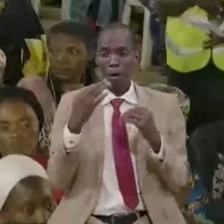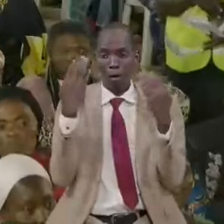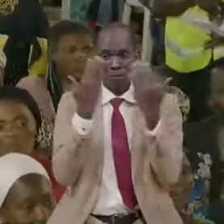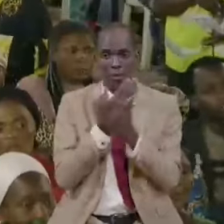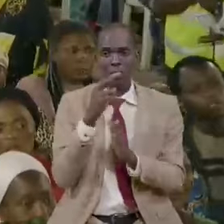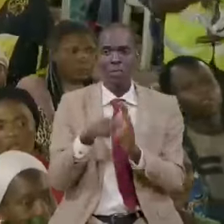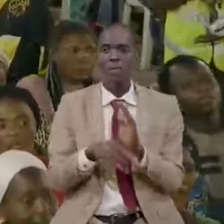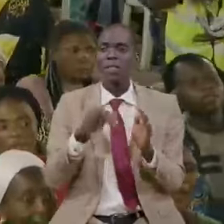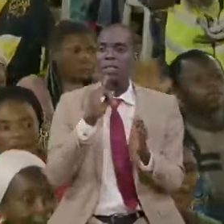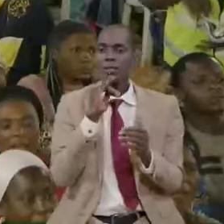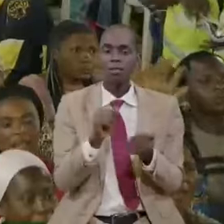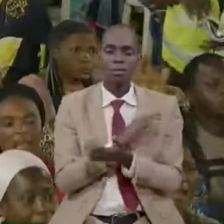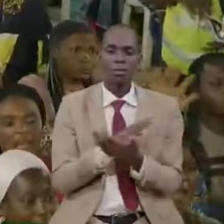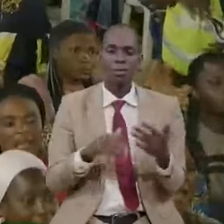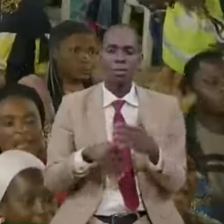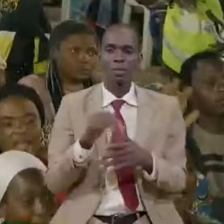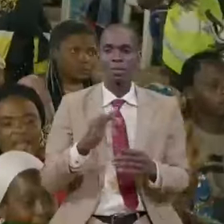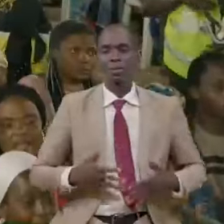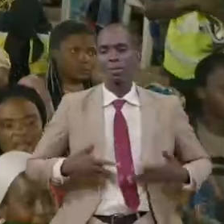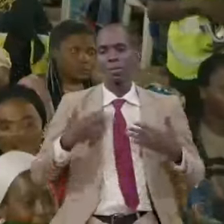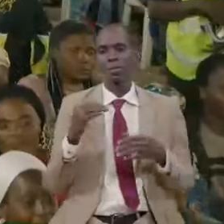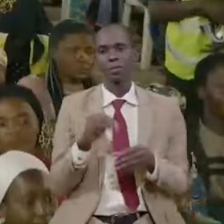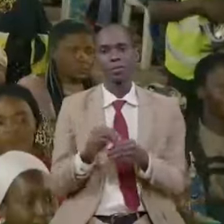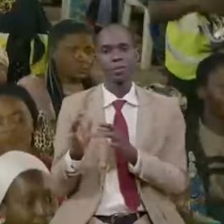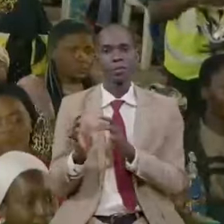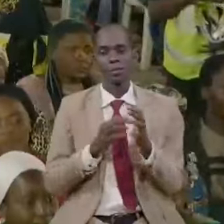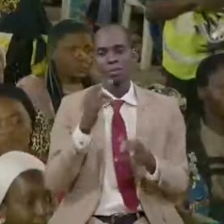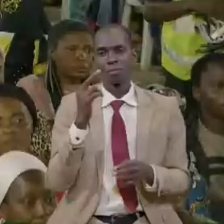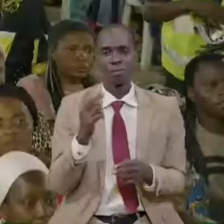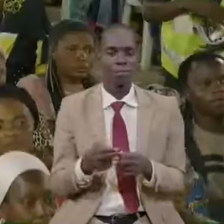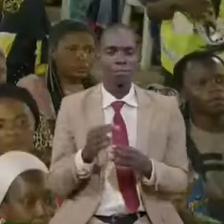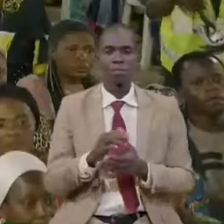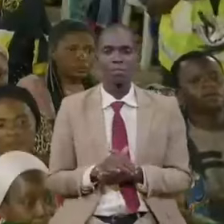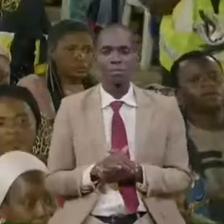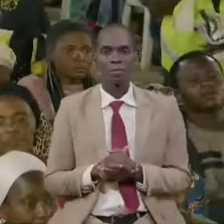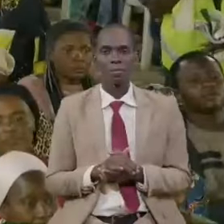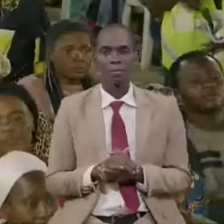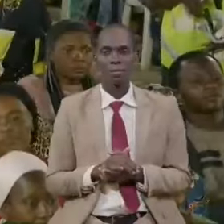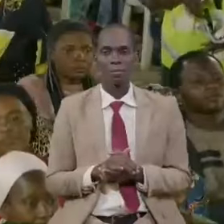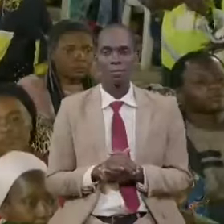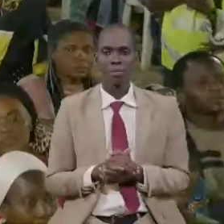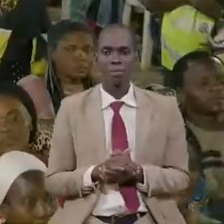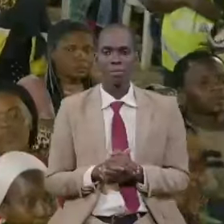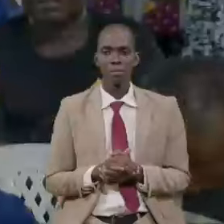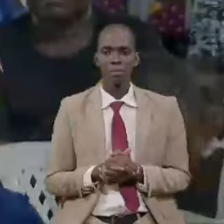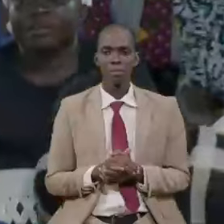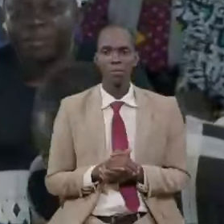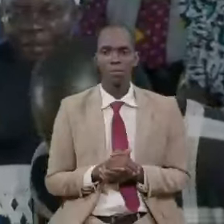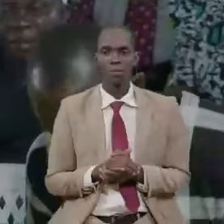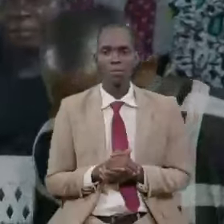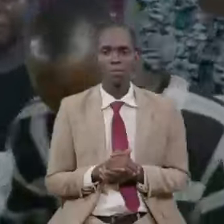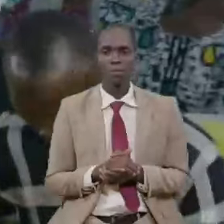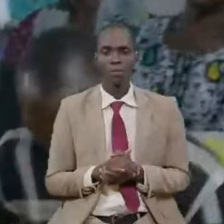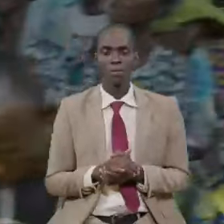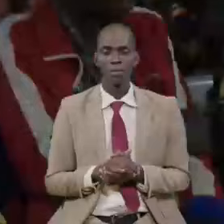in Jesus' name. Death gone. Life has come.